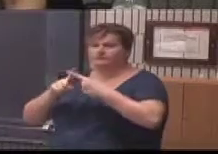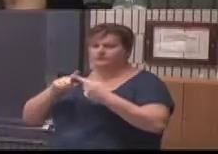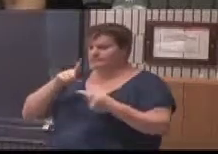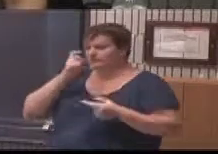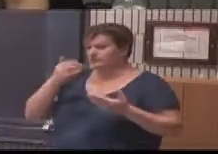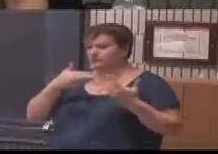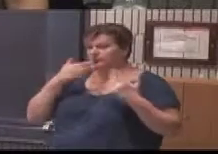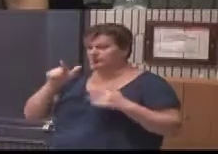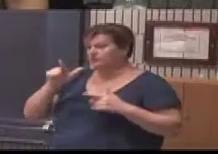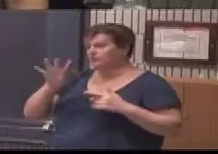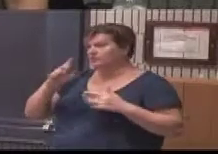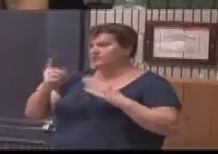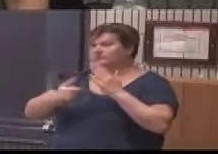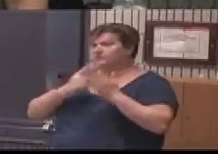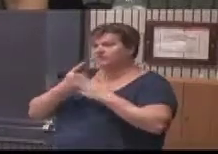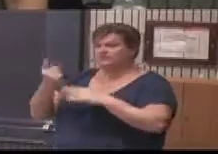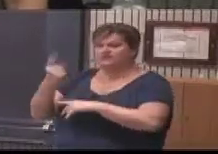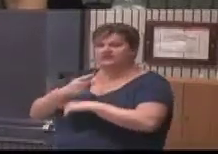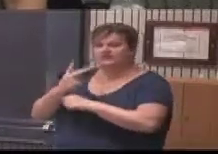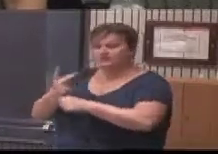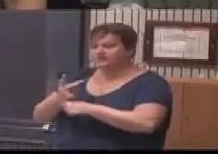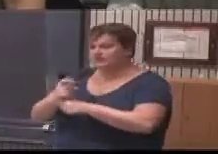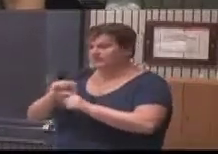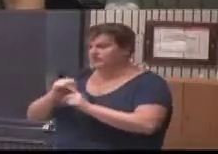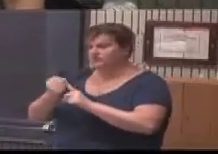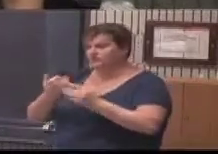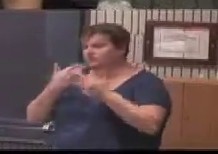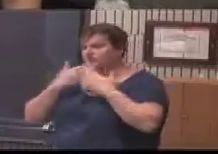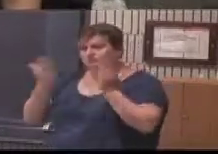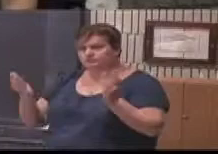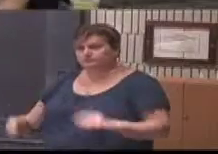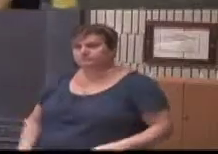24-hour day care situation for home care.